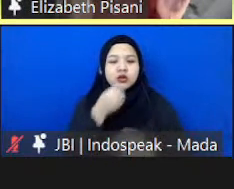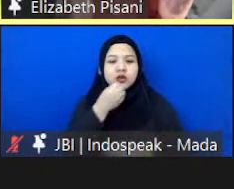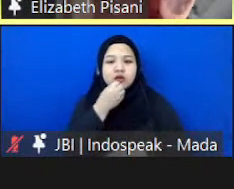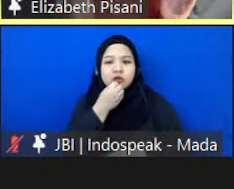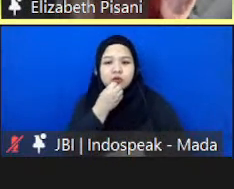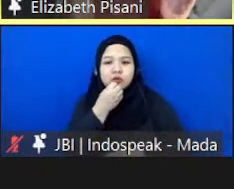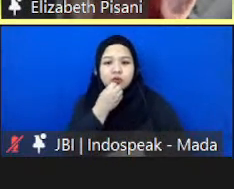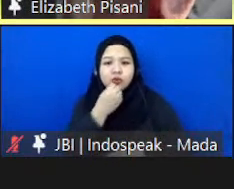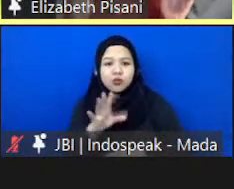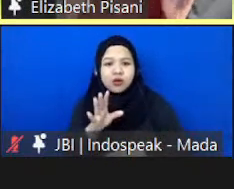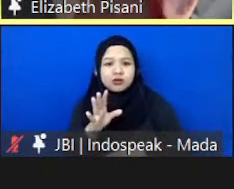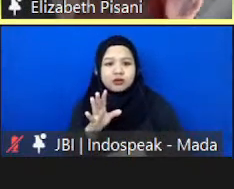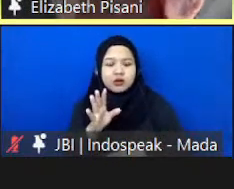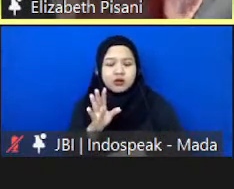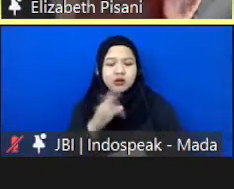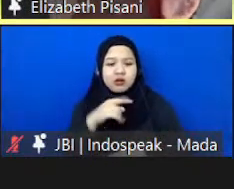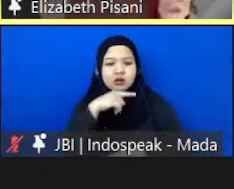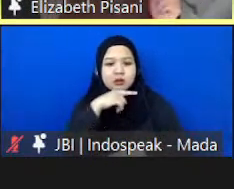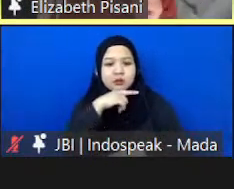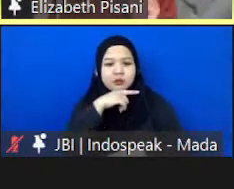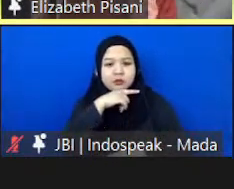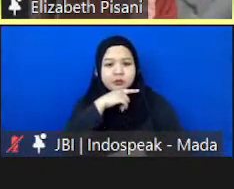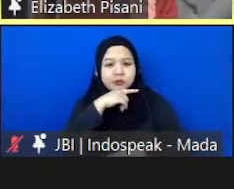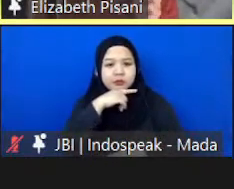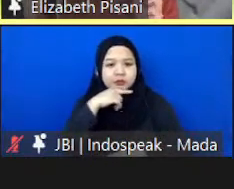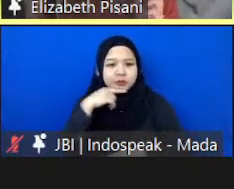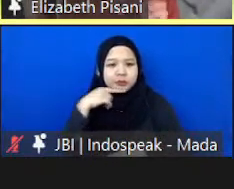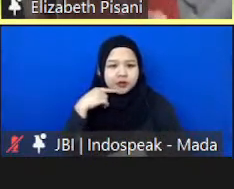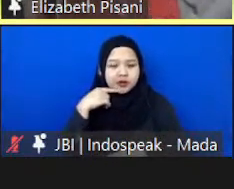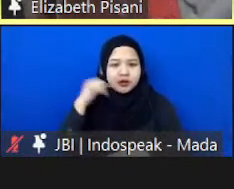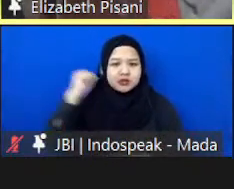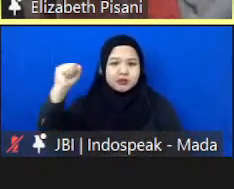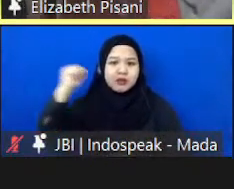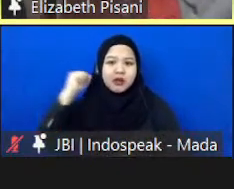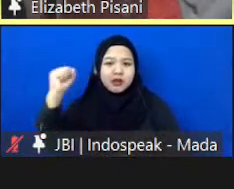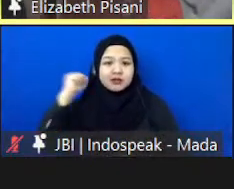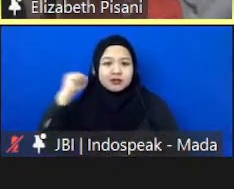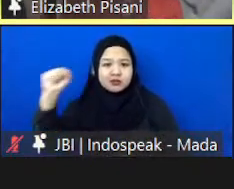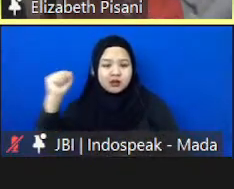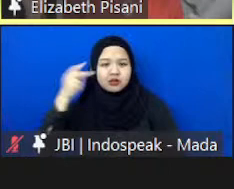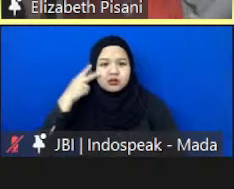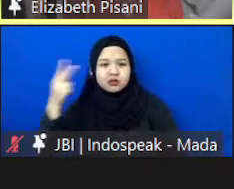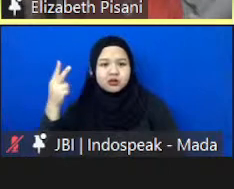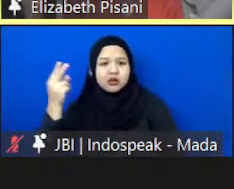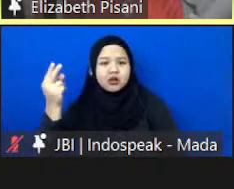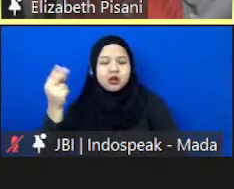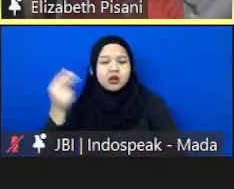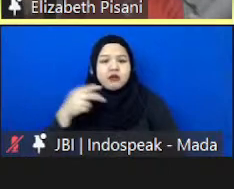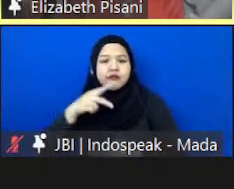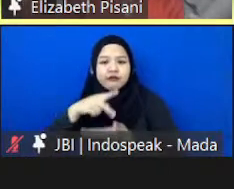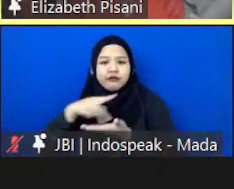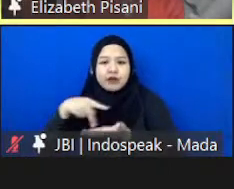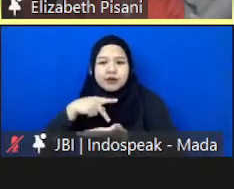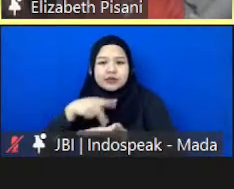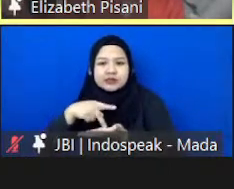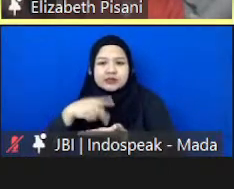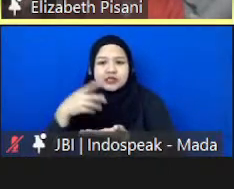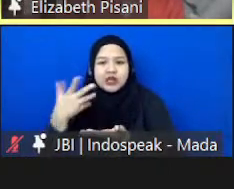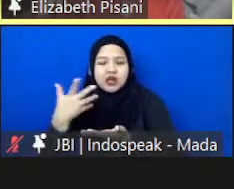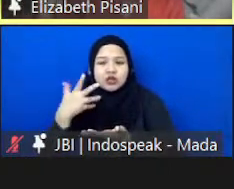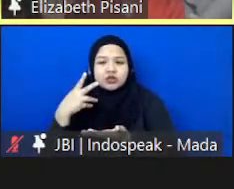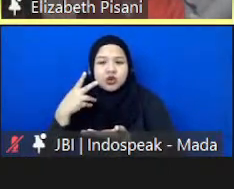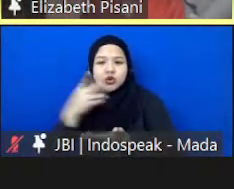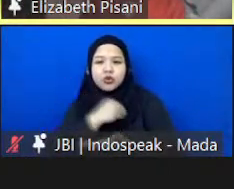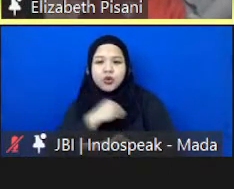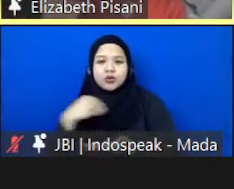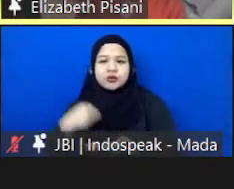red here, what you see is that the price that's being asked by pharmacists and doctors is higher